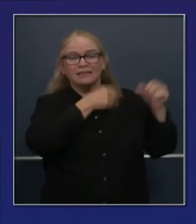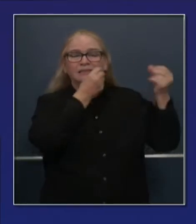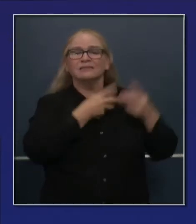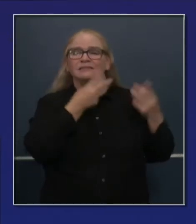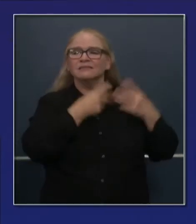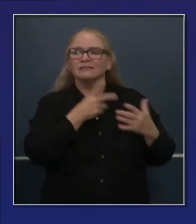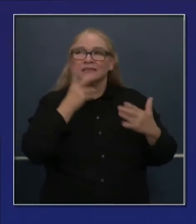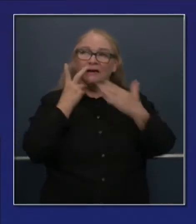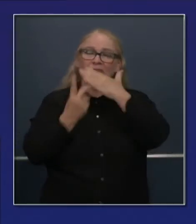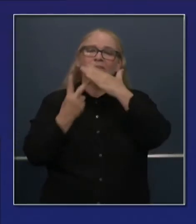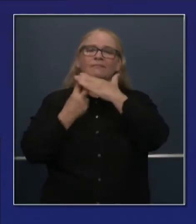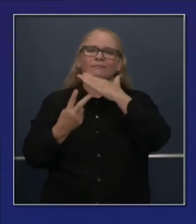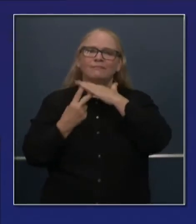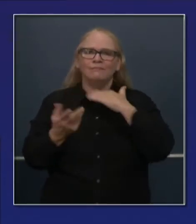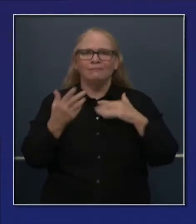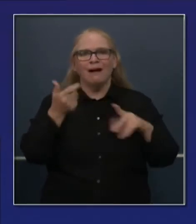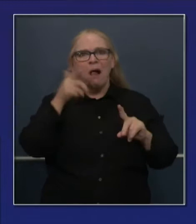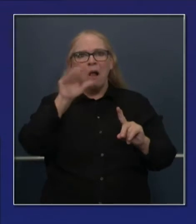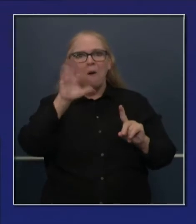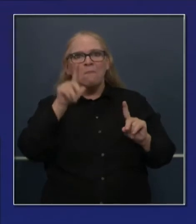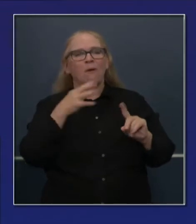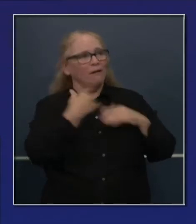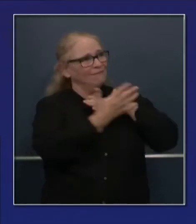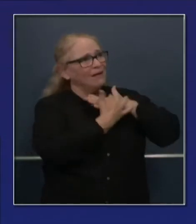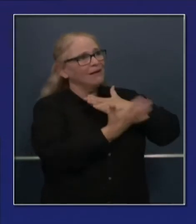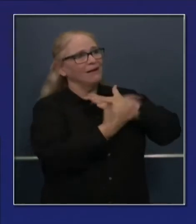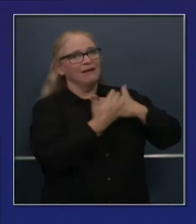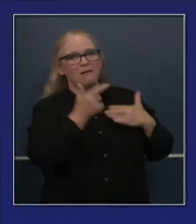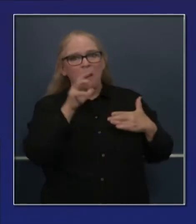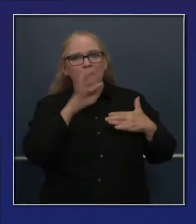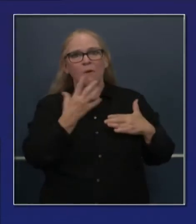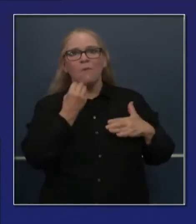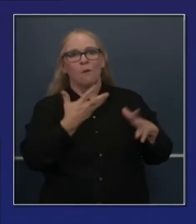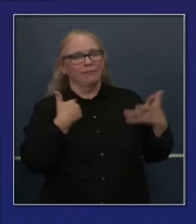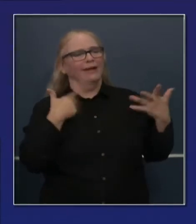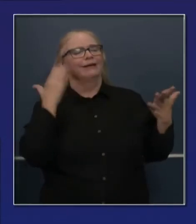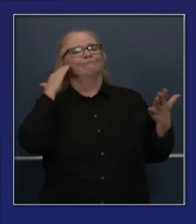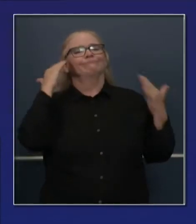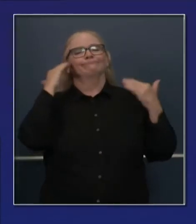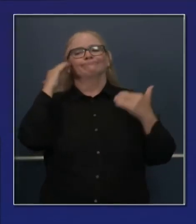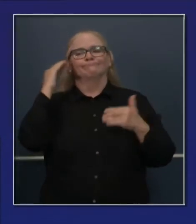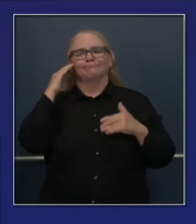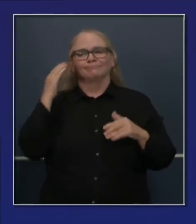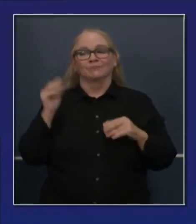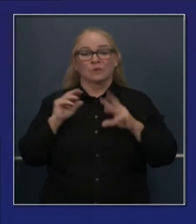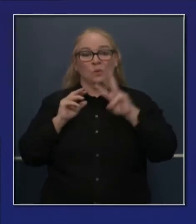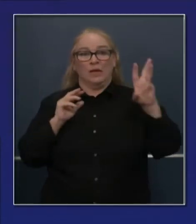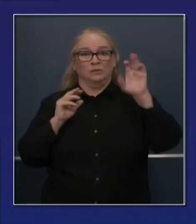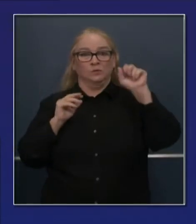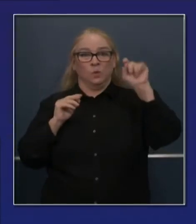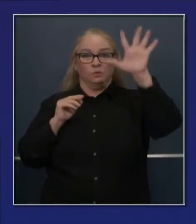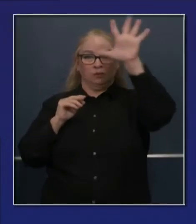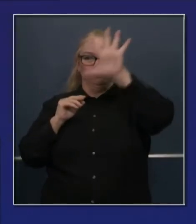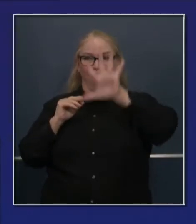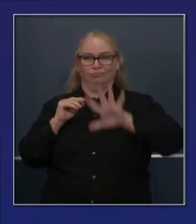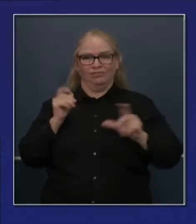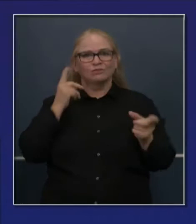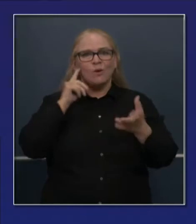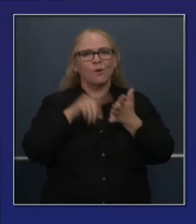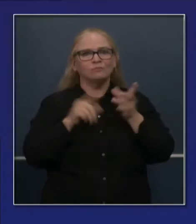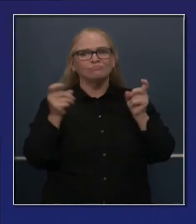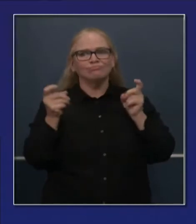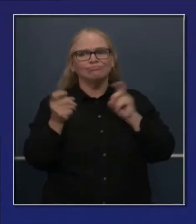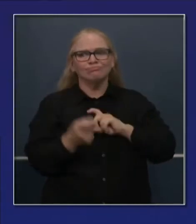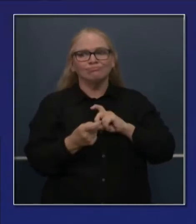for decades. It's manifesting quite acutely here on the West Coast of the United States, also manifesting in droughts, not